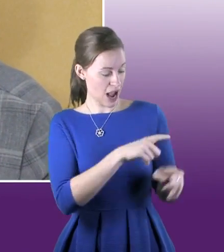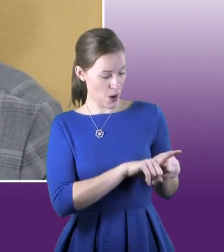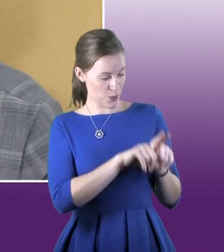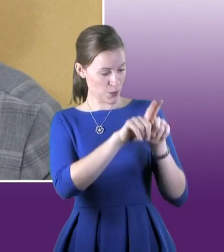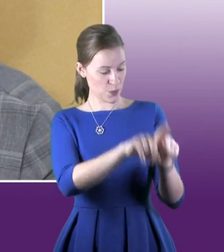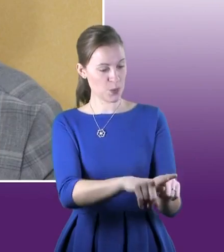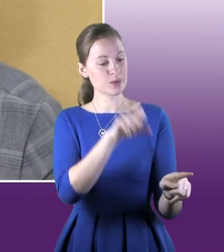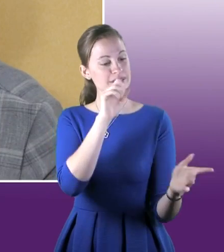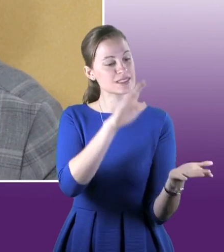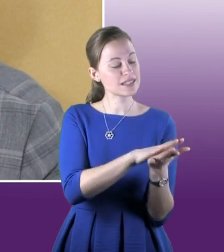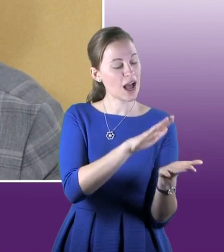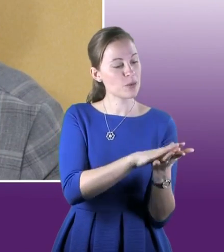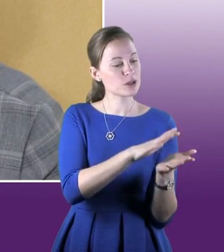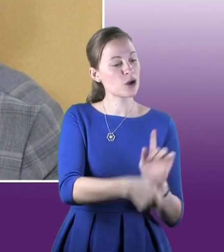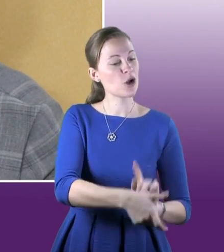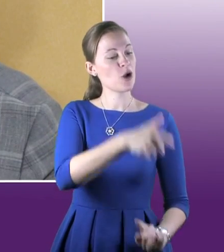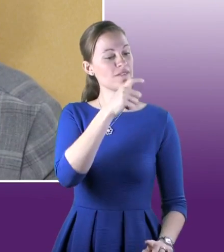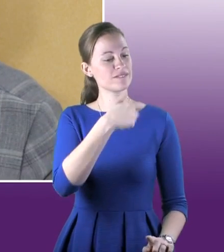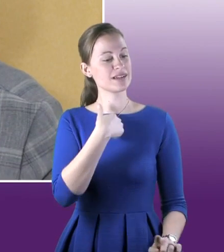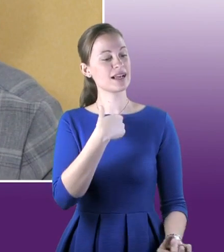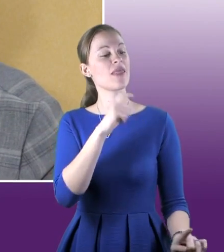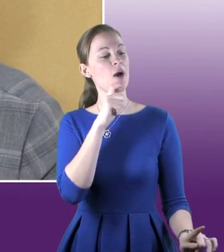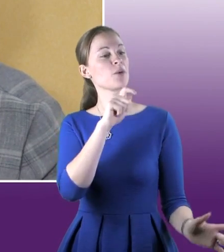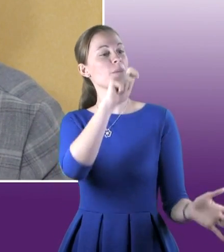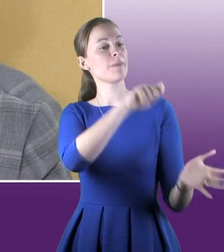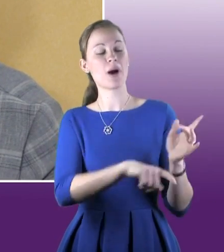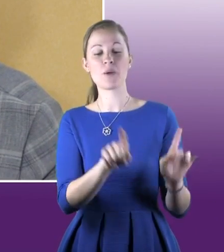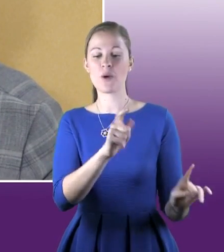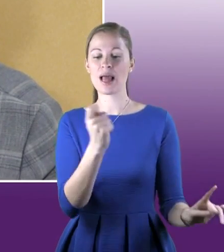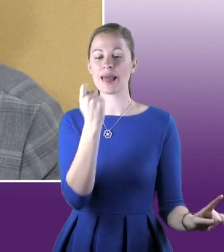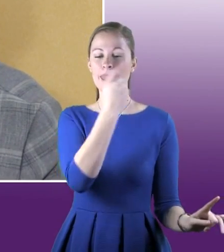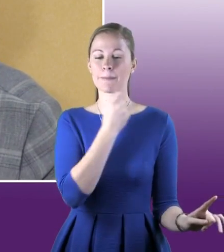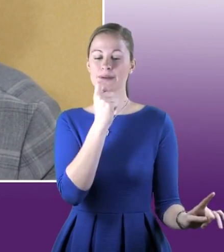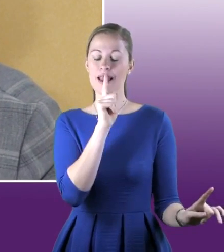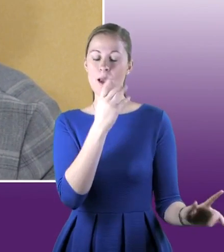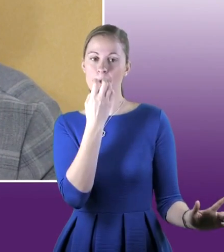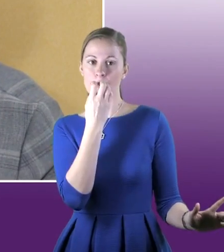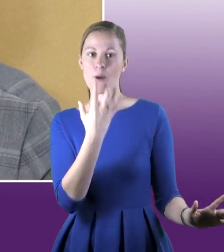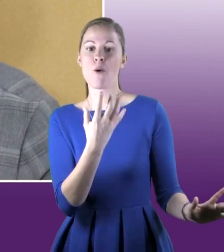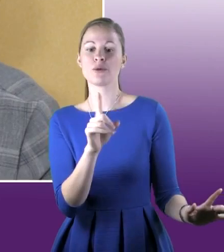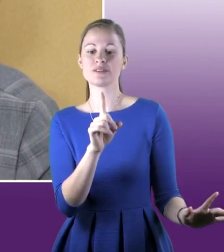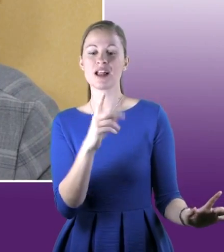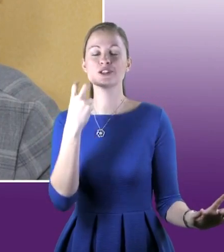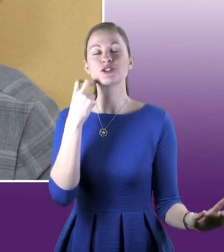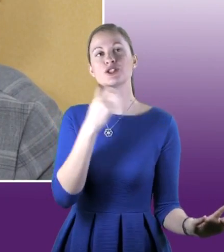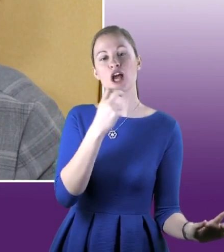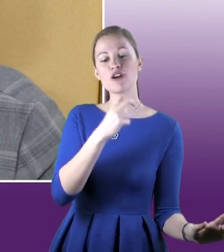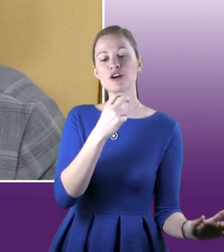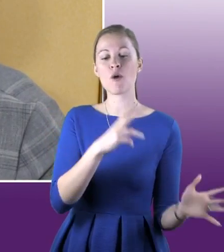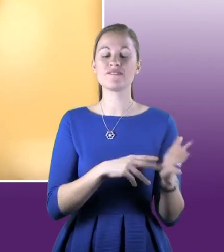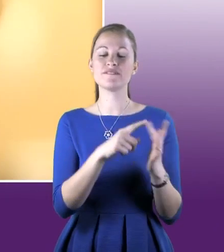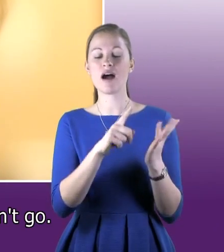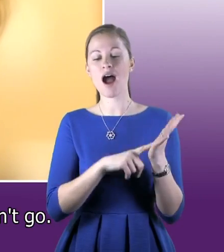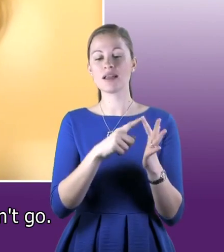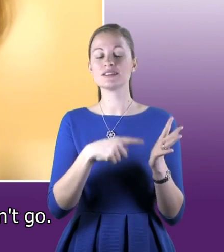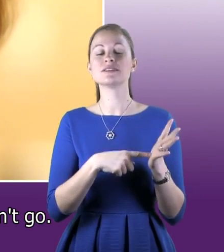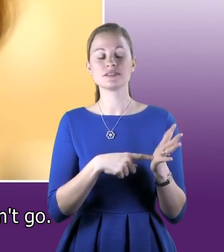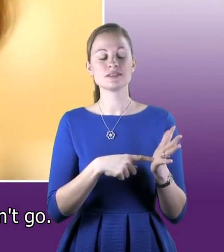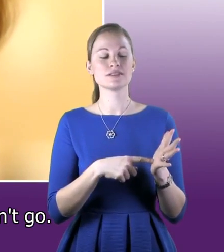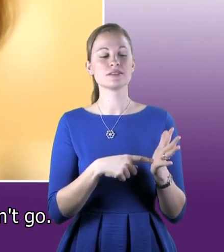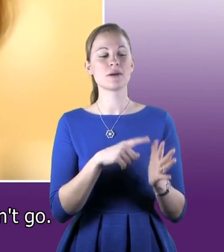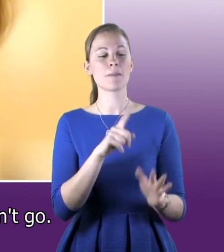then she'd take me shopping and I'd buy a lipstick. I like the bolder ones, you know, deep cherry or violet shimmer. But